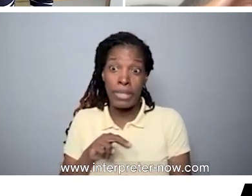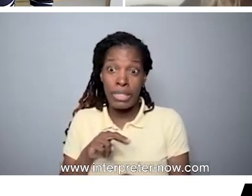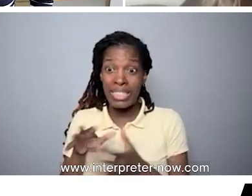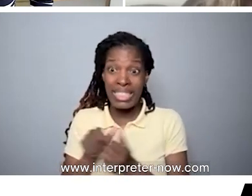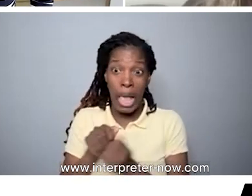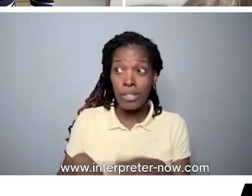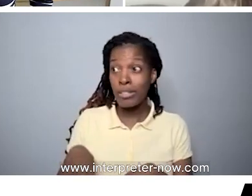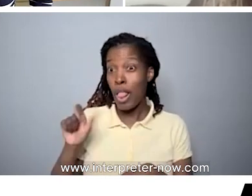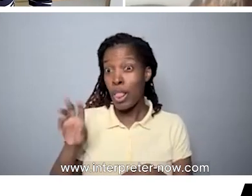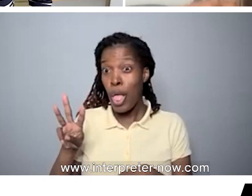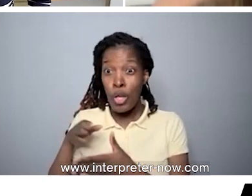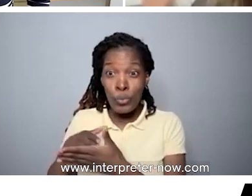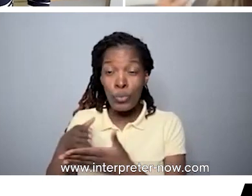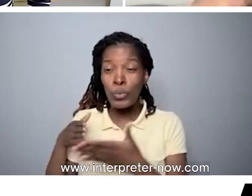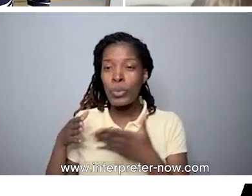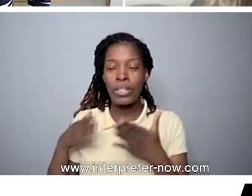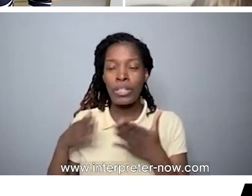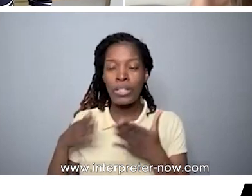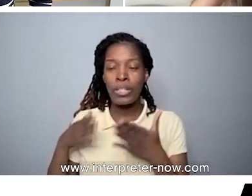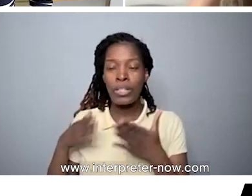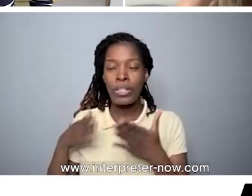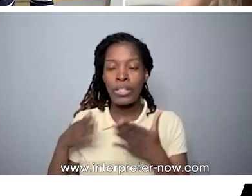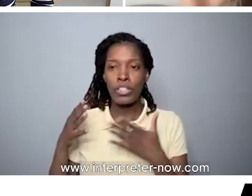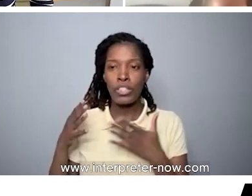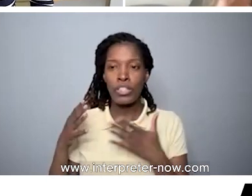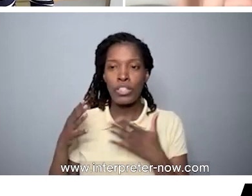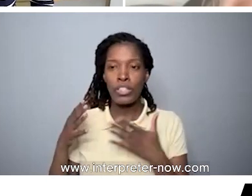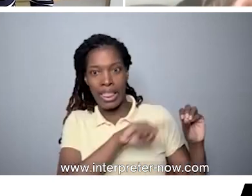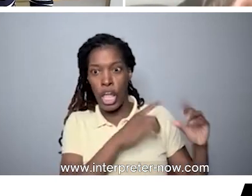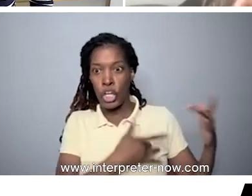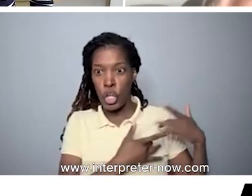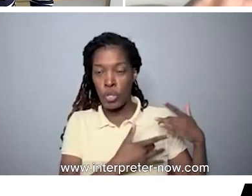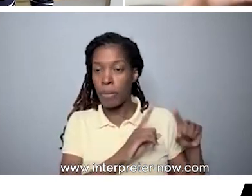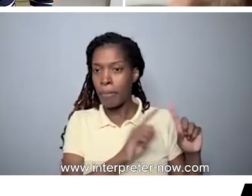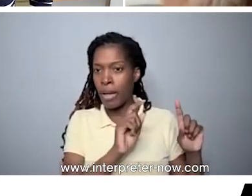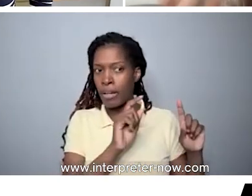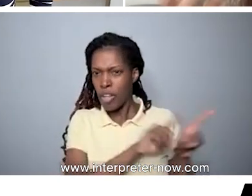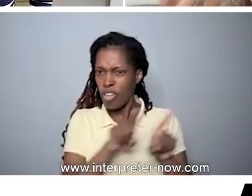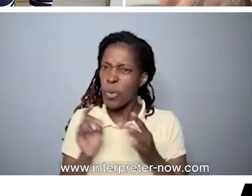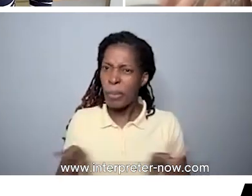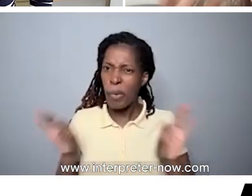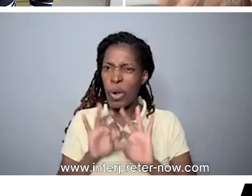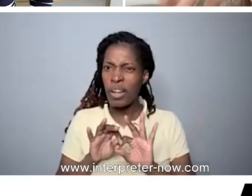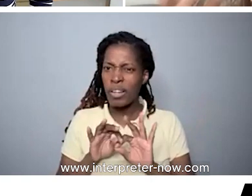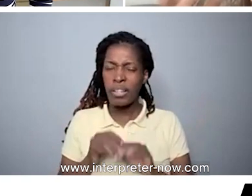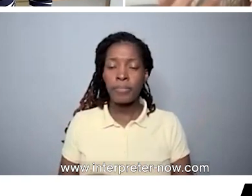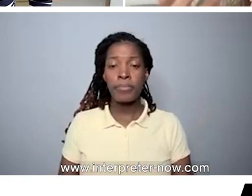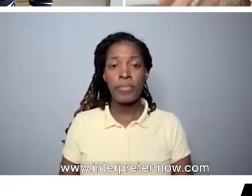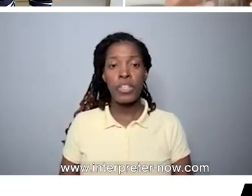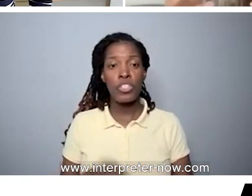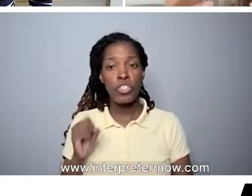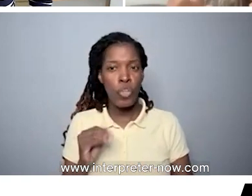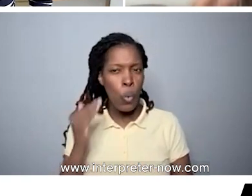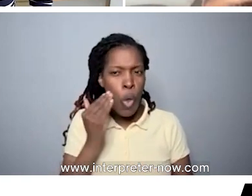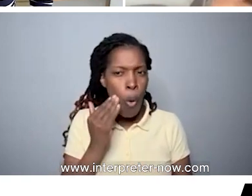and the risks associated, right? Reputational damage, lawsuits. Like there's so much stuff on the company side, also